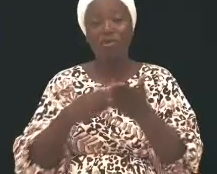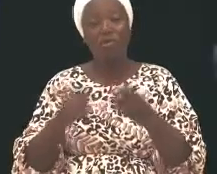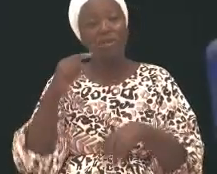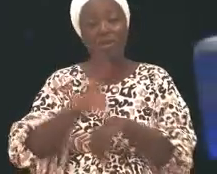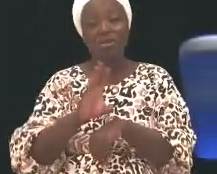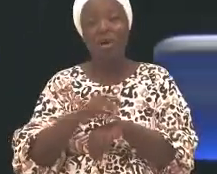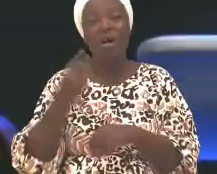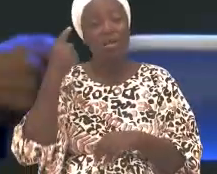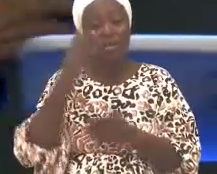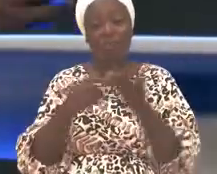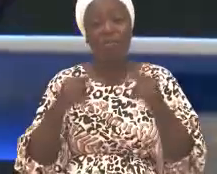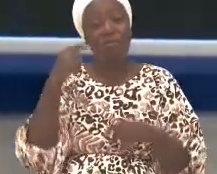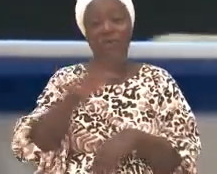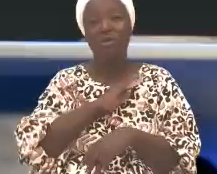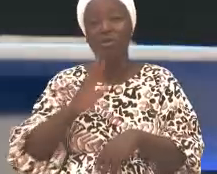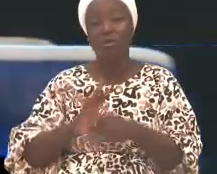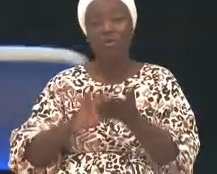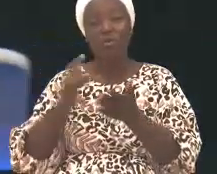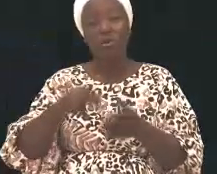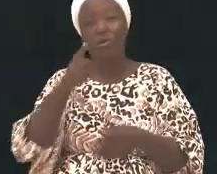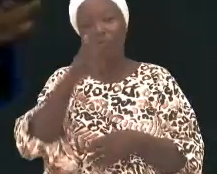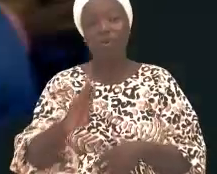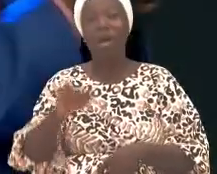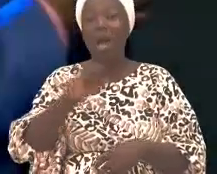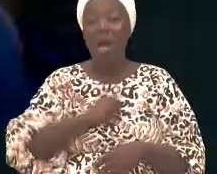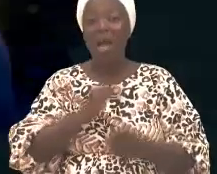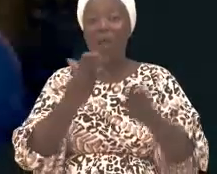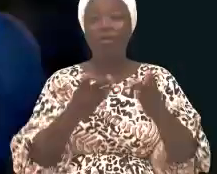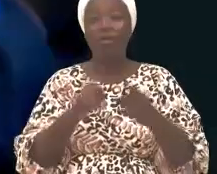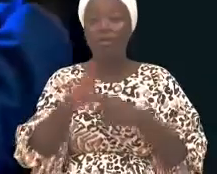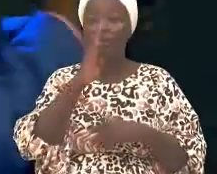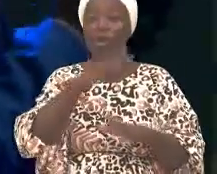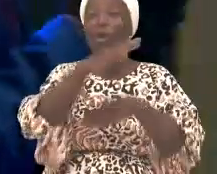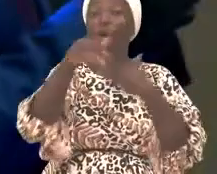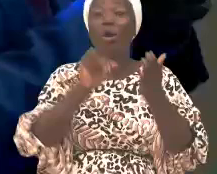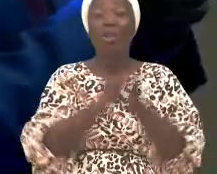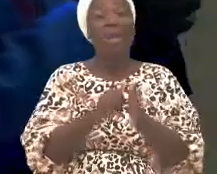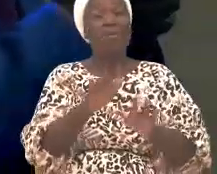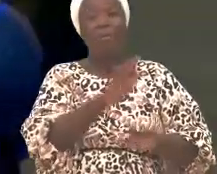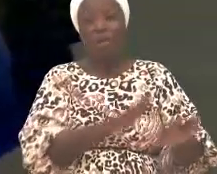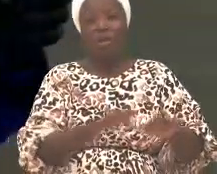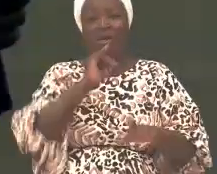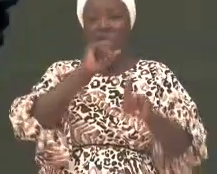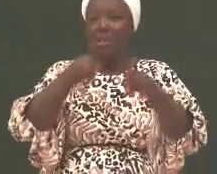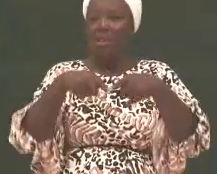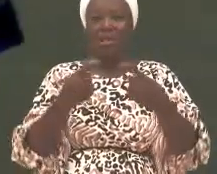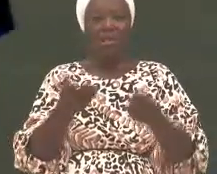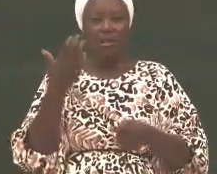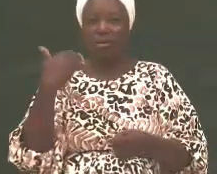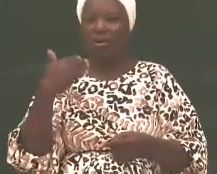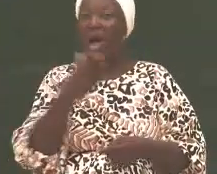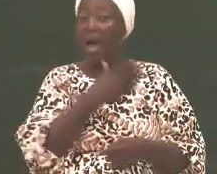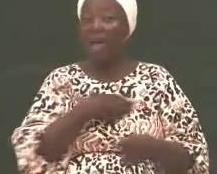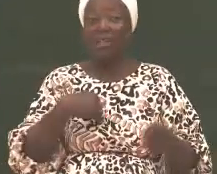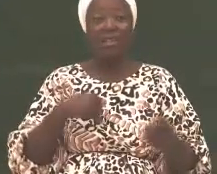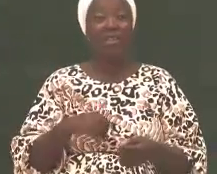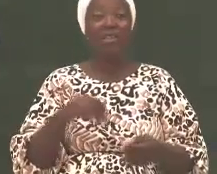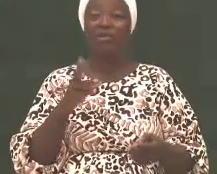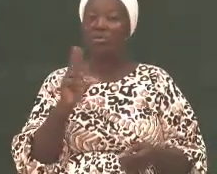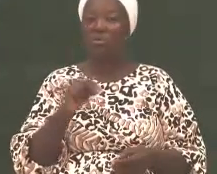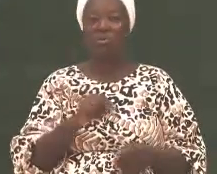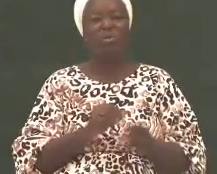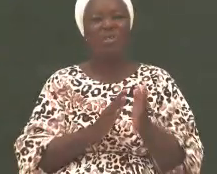I want to be. All that passion is gone. And there's no zeal.